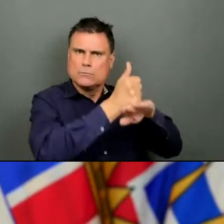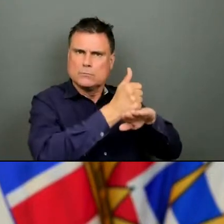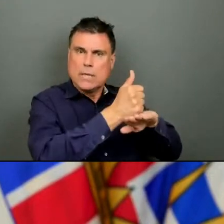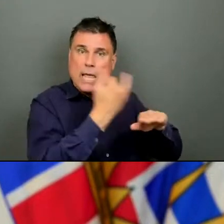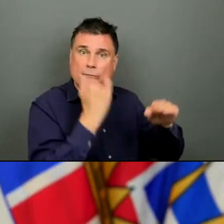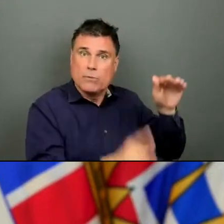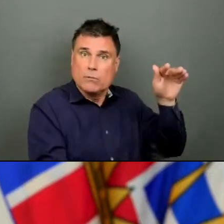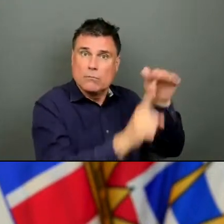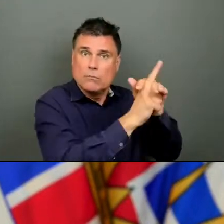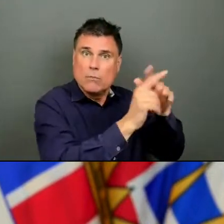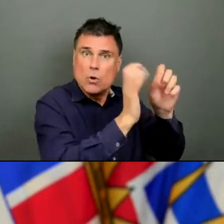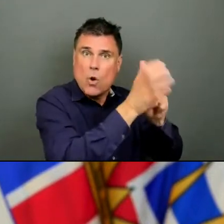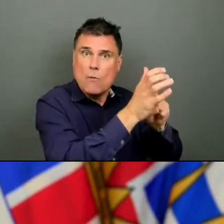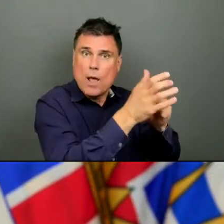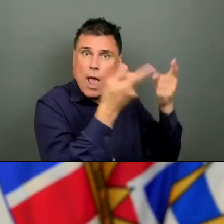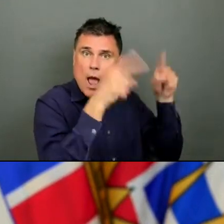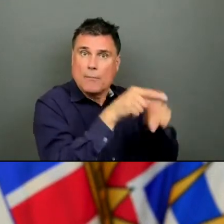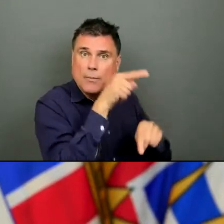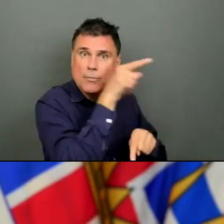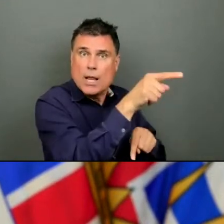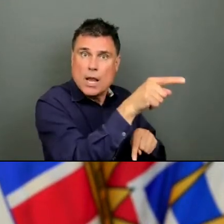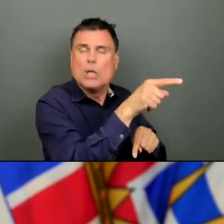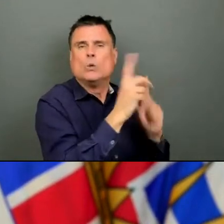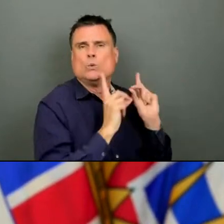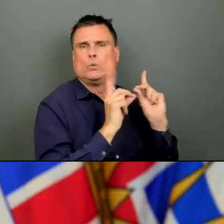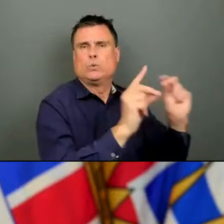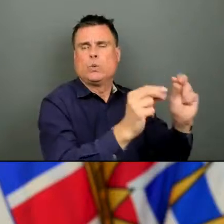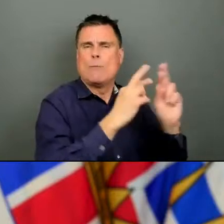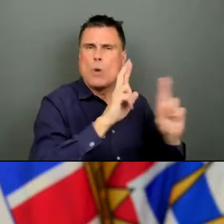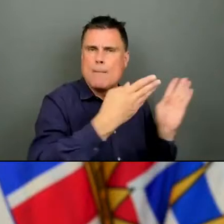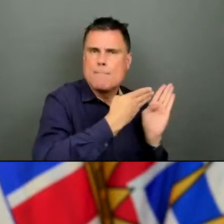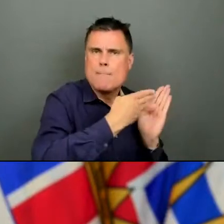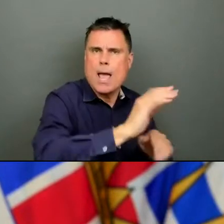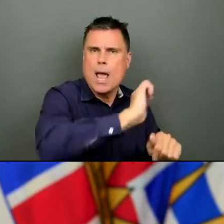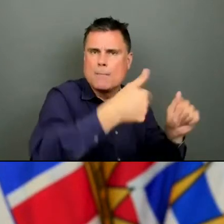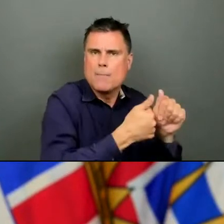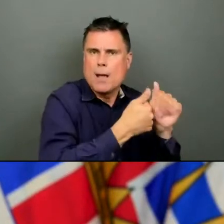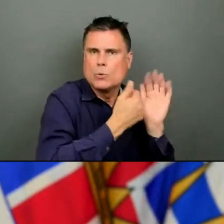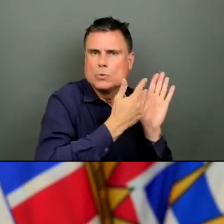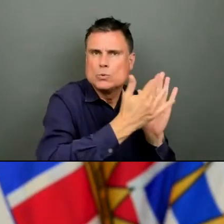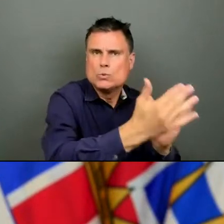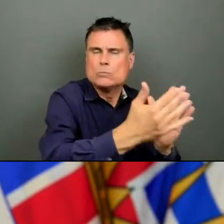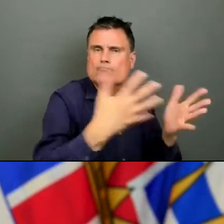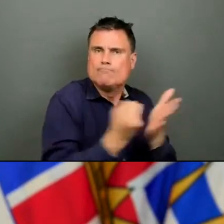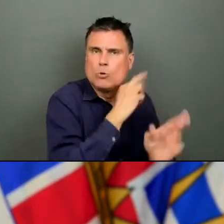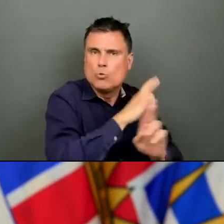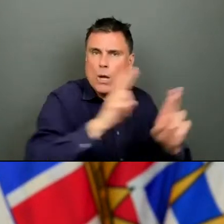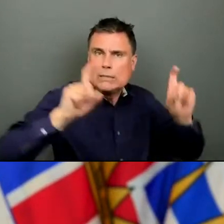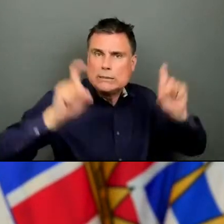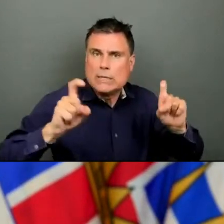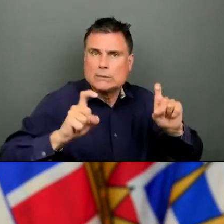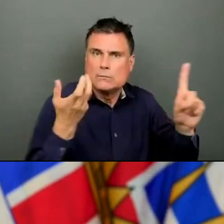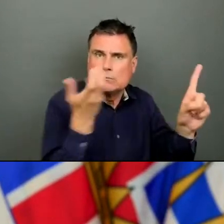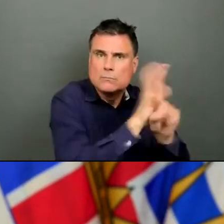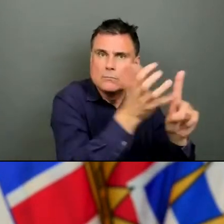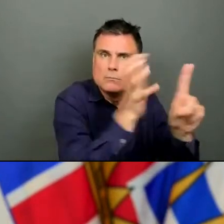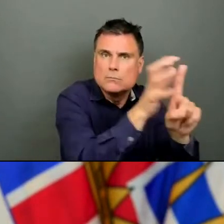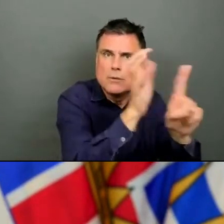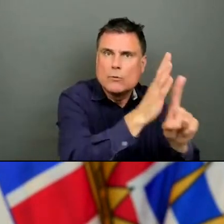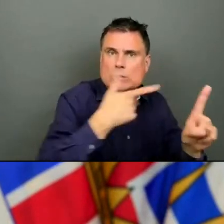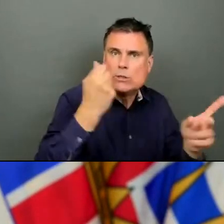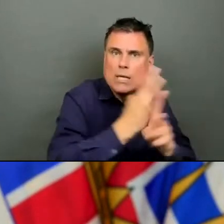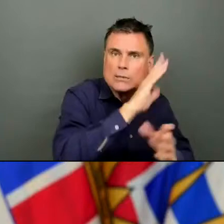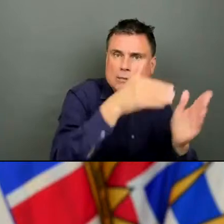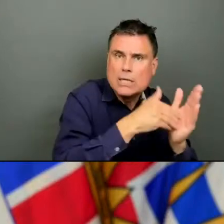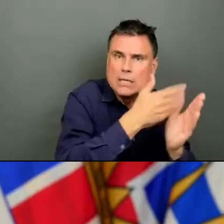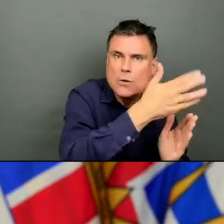plans updated, and people need to be able to rapidly test. And this is a place where, you know, we have rapid testing for